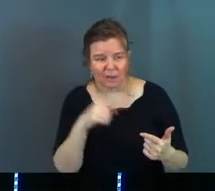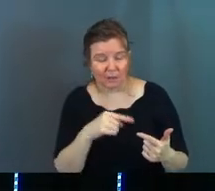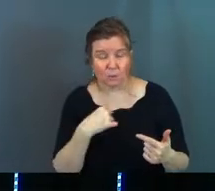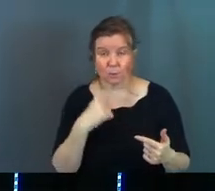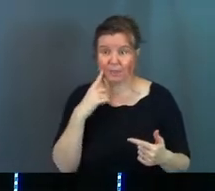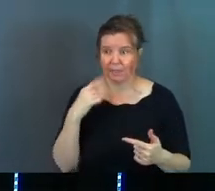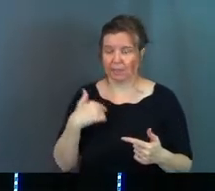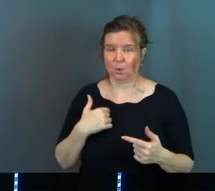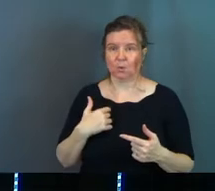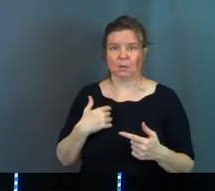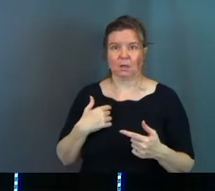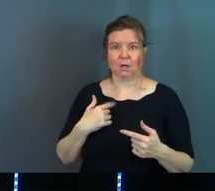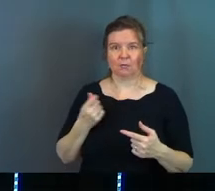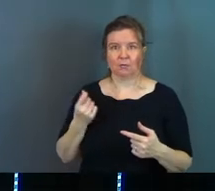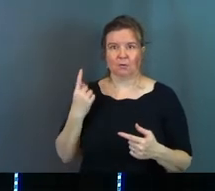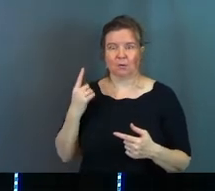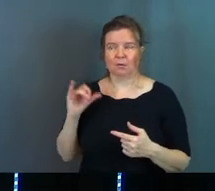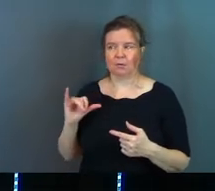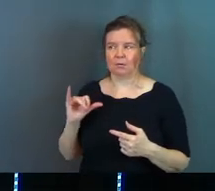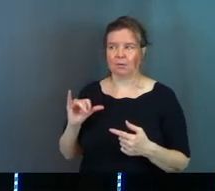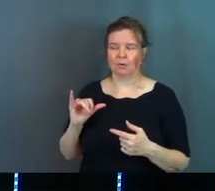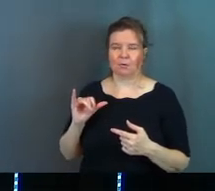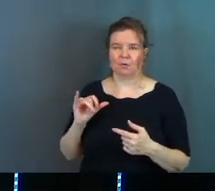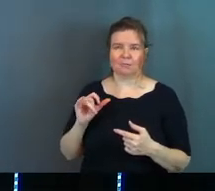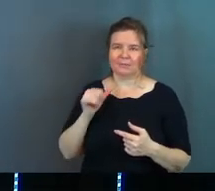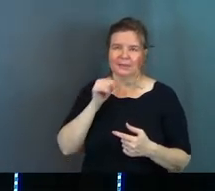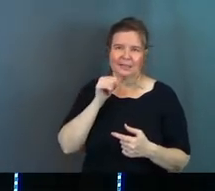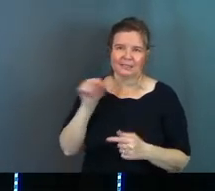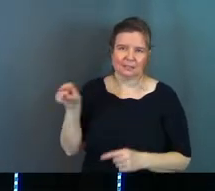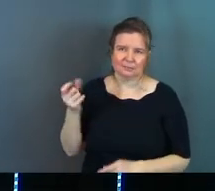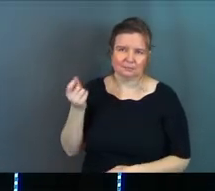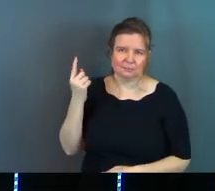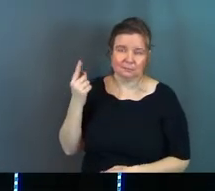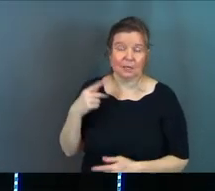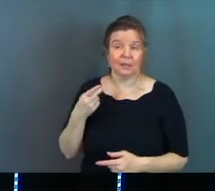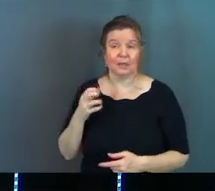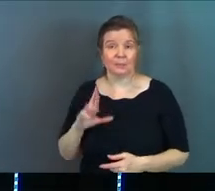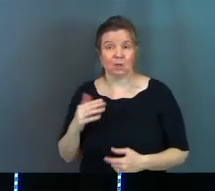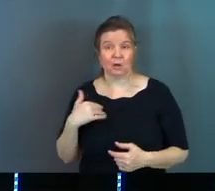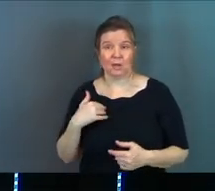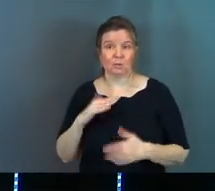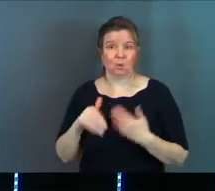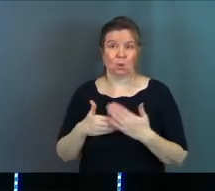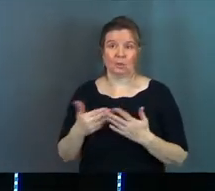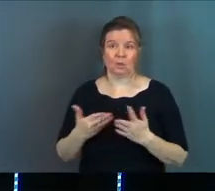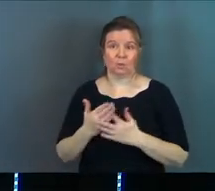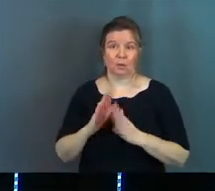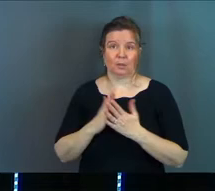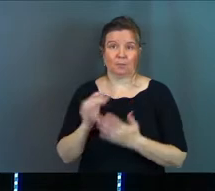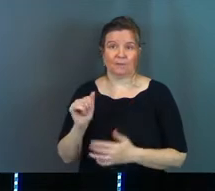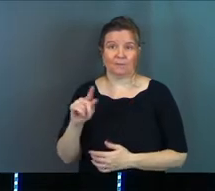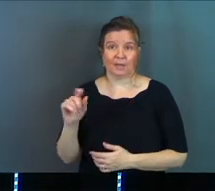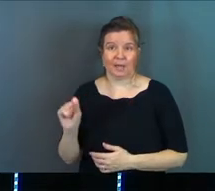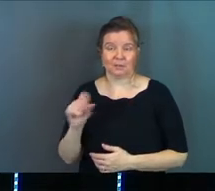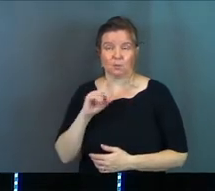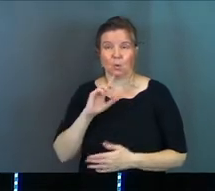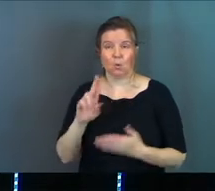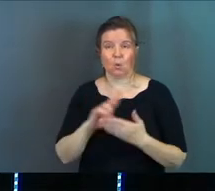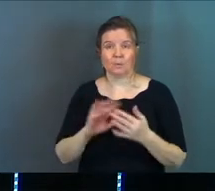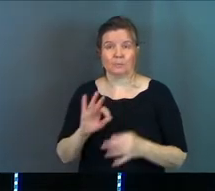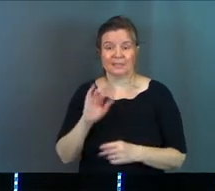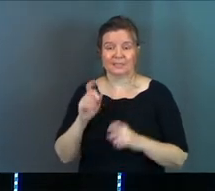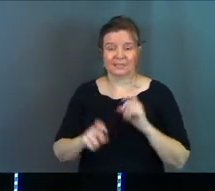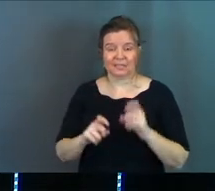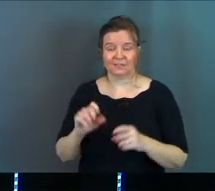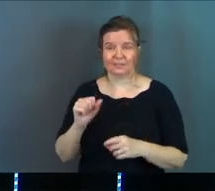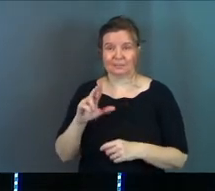you would think they would have gotten the message, but they didn't. And then Peter has this whole thing throughout the book of Acts where the Holy Spirit's